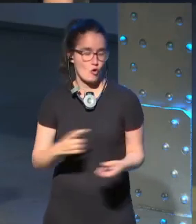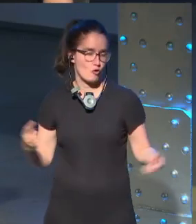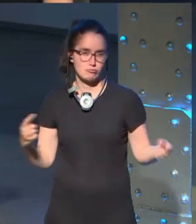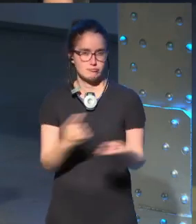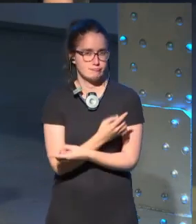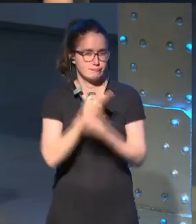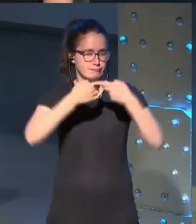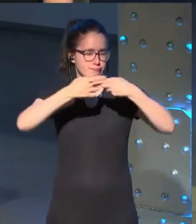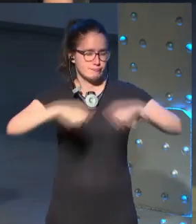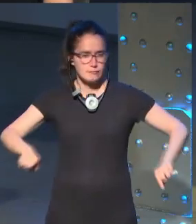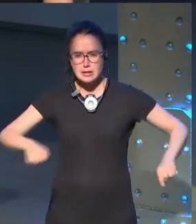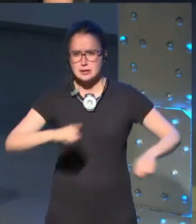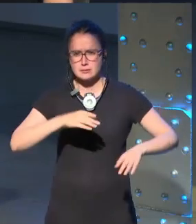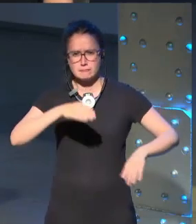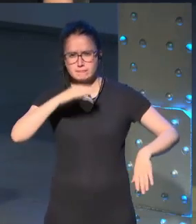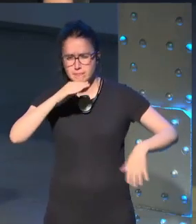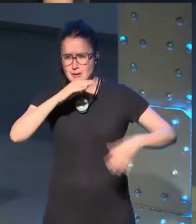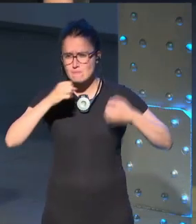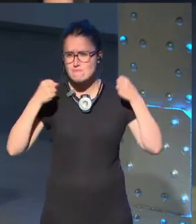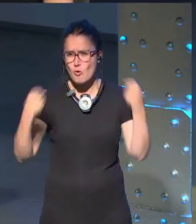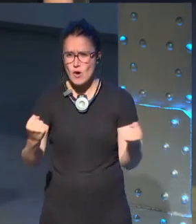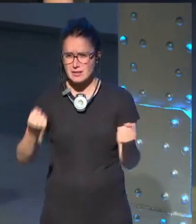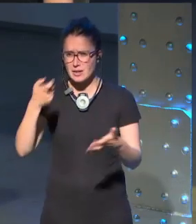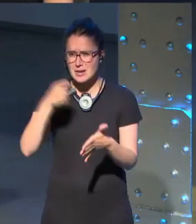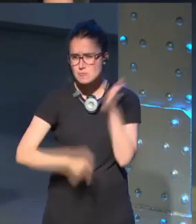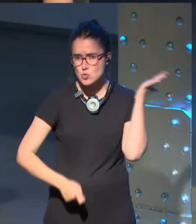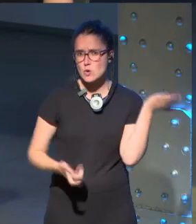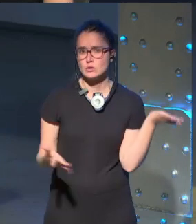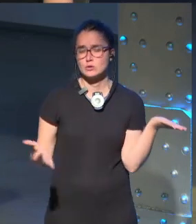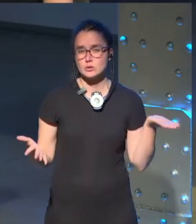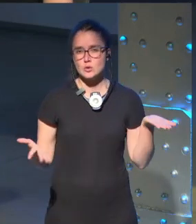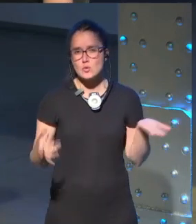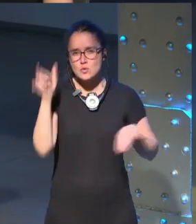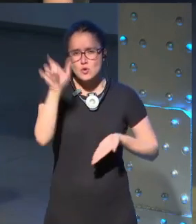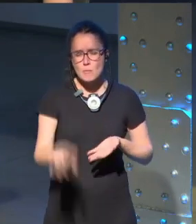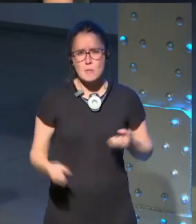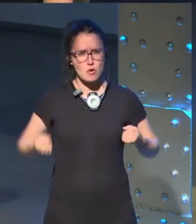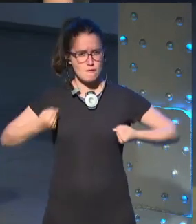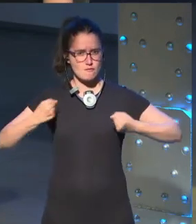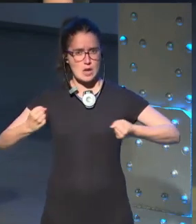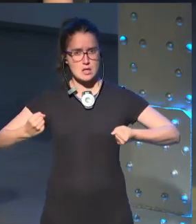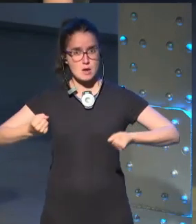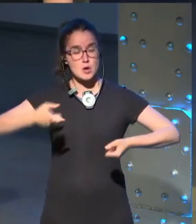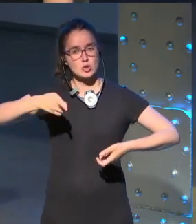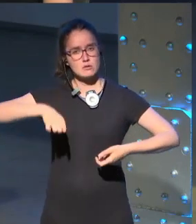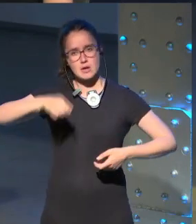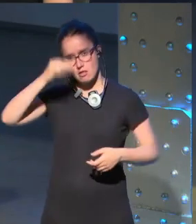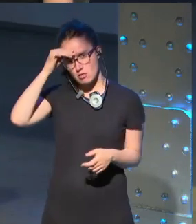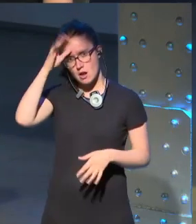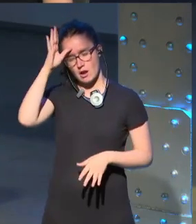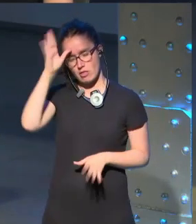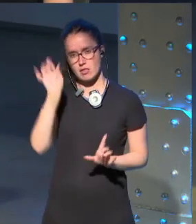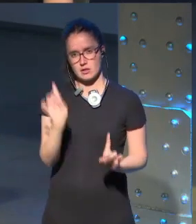Hardwick. Rough, prude, loud, but smart, because I don't really like writing about dumb